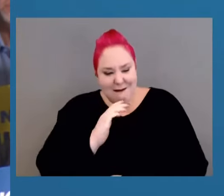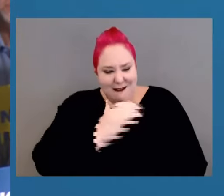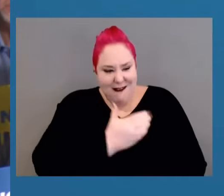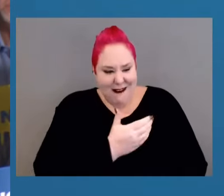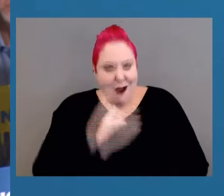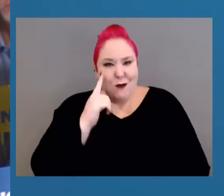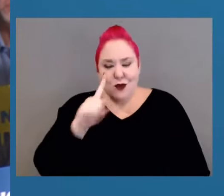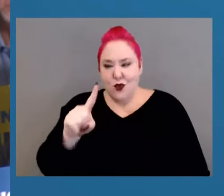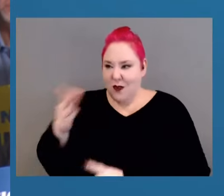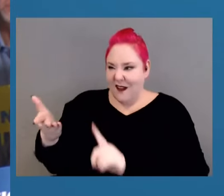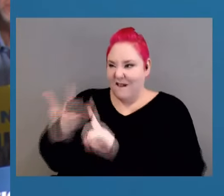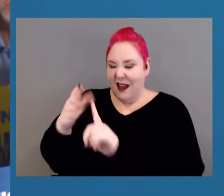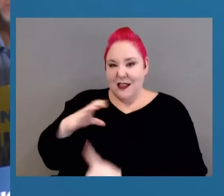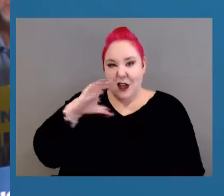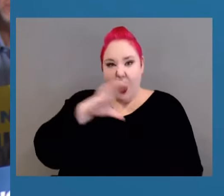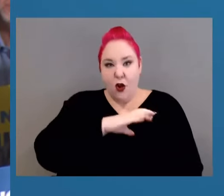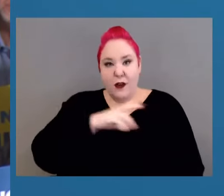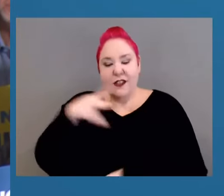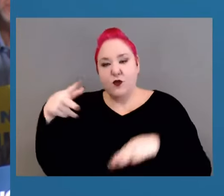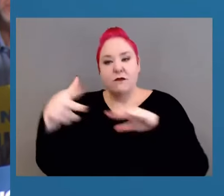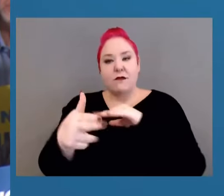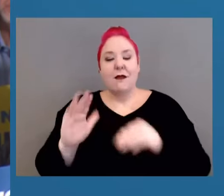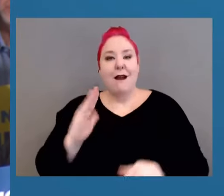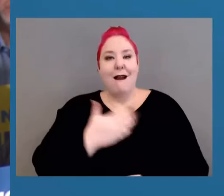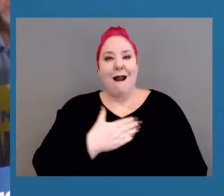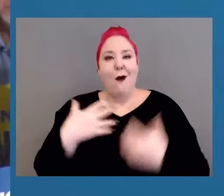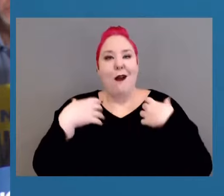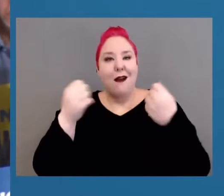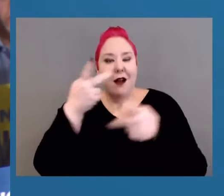to our health care and more.